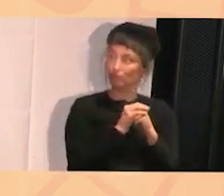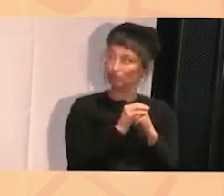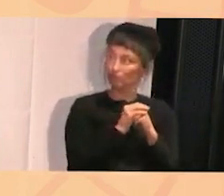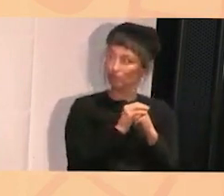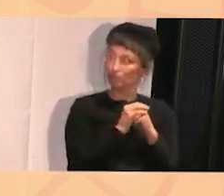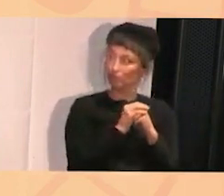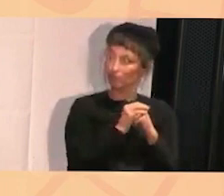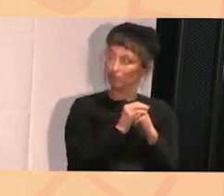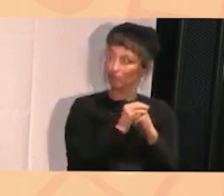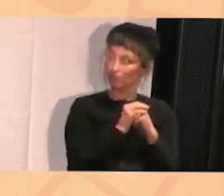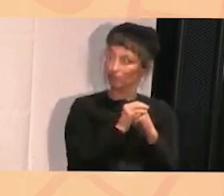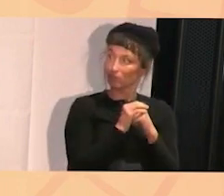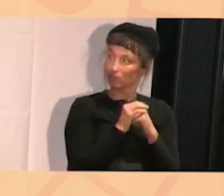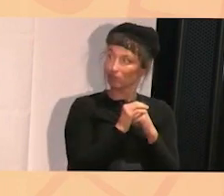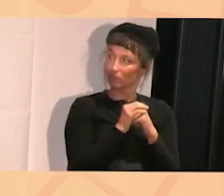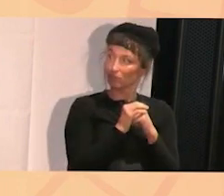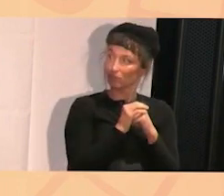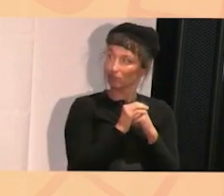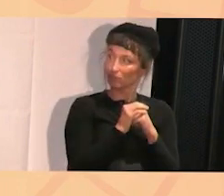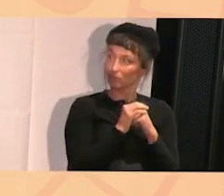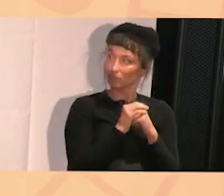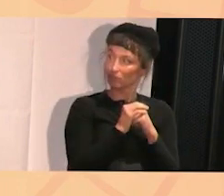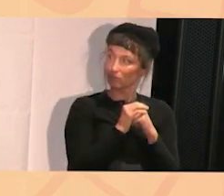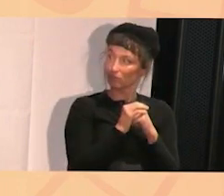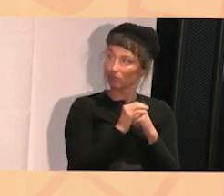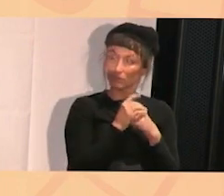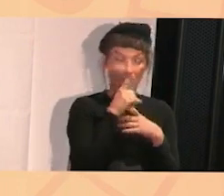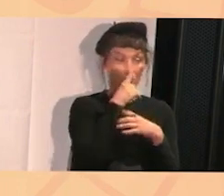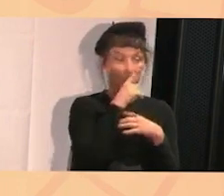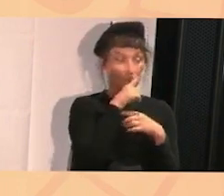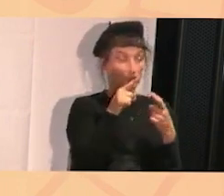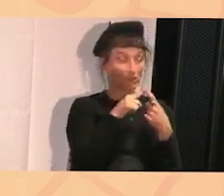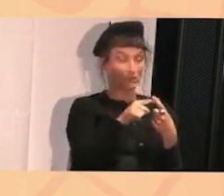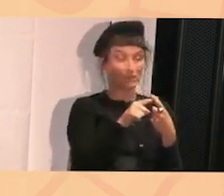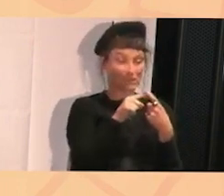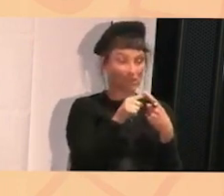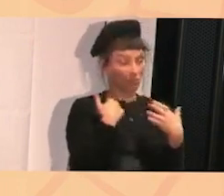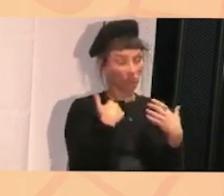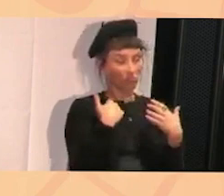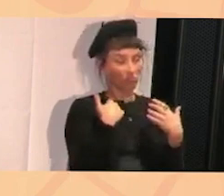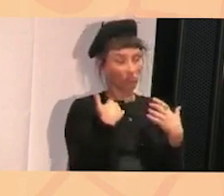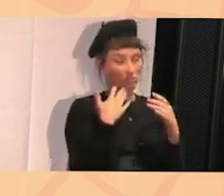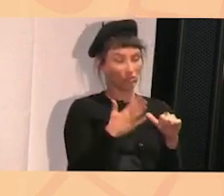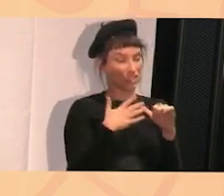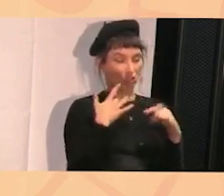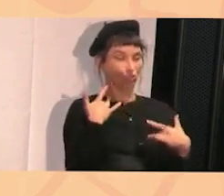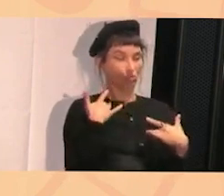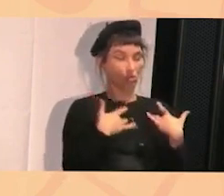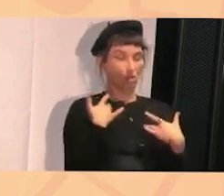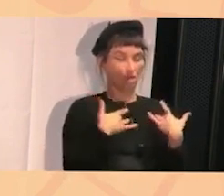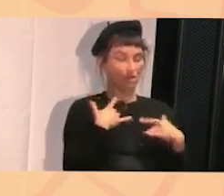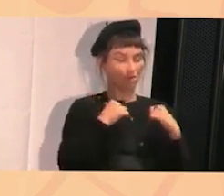umbrella, and mainly the people that are still practicing law. So we travel in that same line with all these old